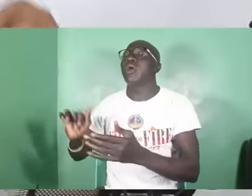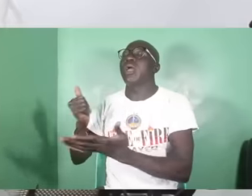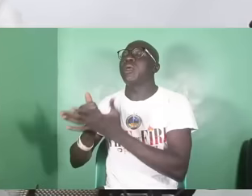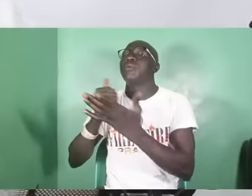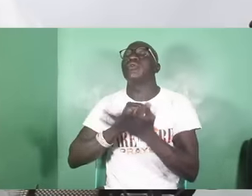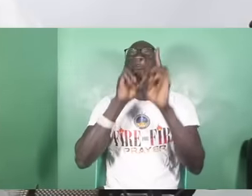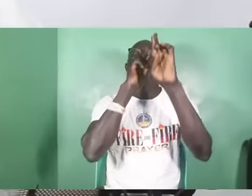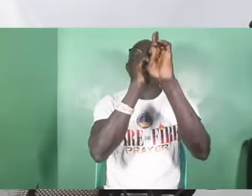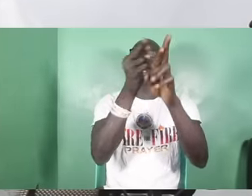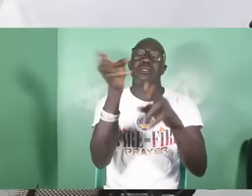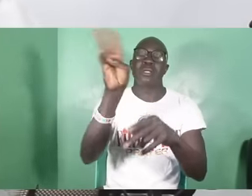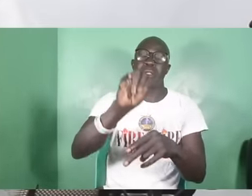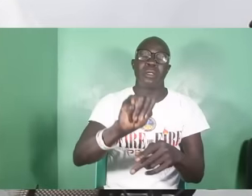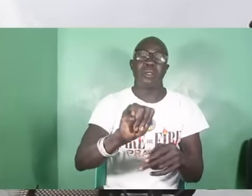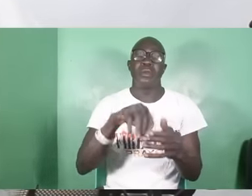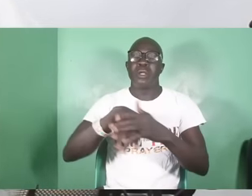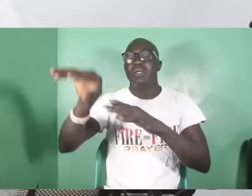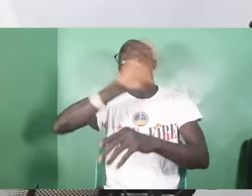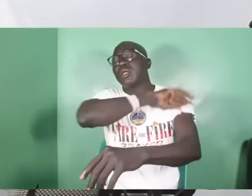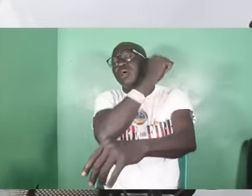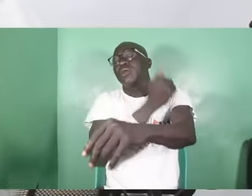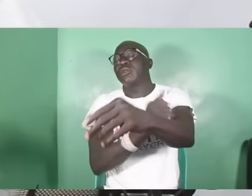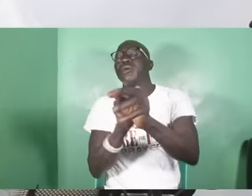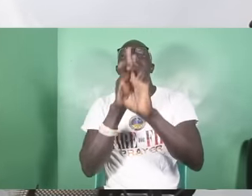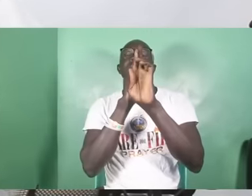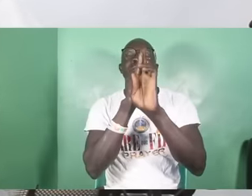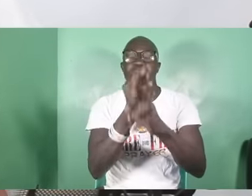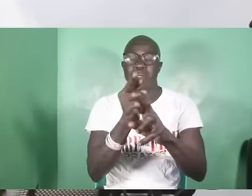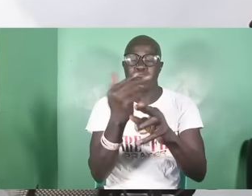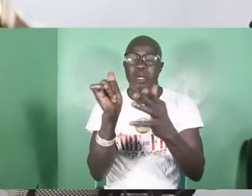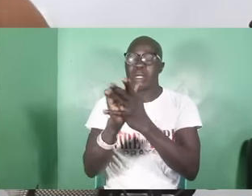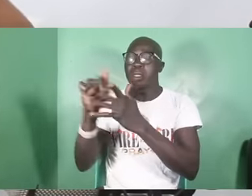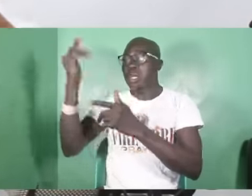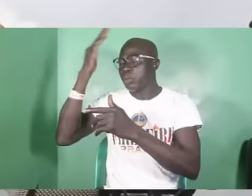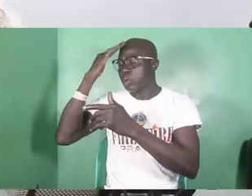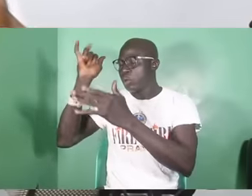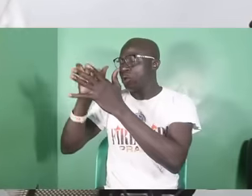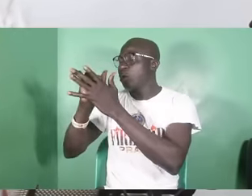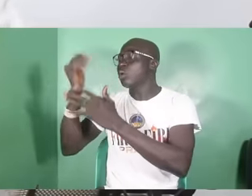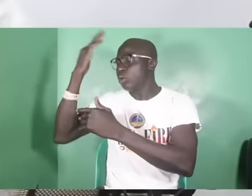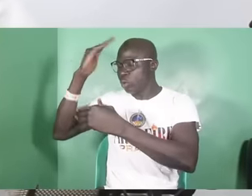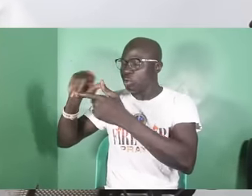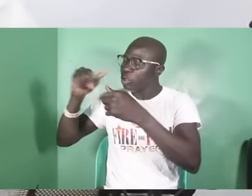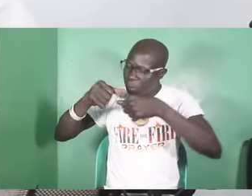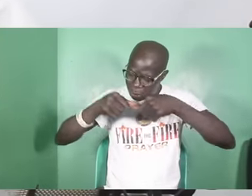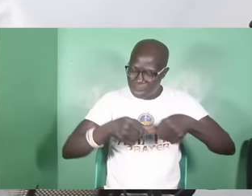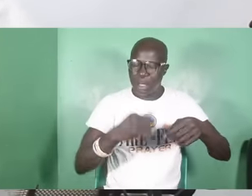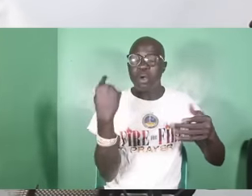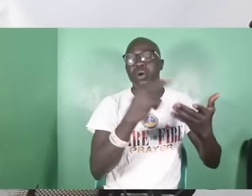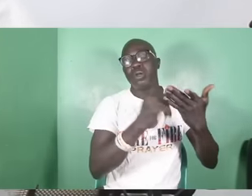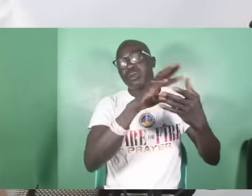lohun. Amen. God, please answer them. I say down. Authority of answer. Don't mo pe on be si be. That they will make that you exist.